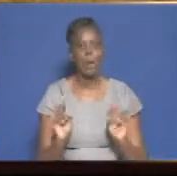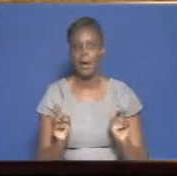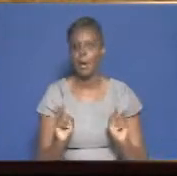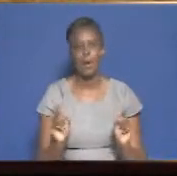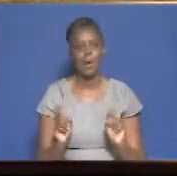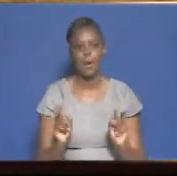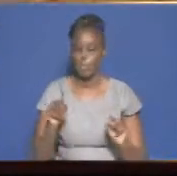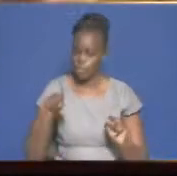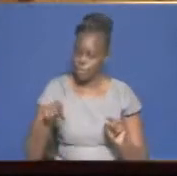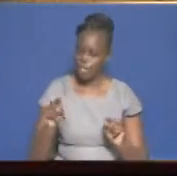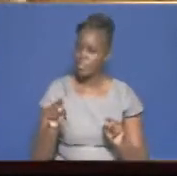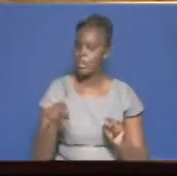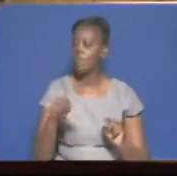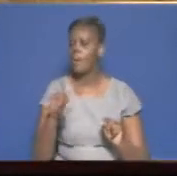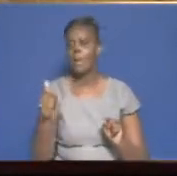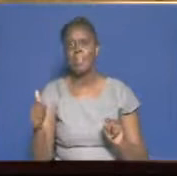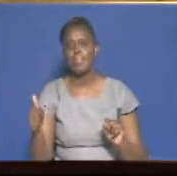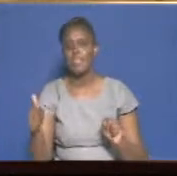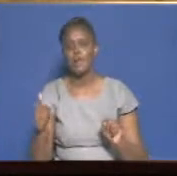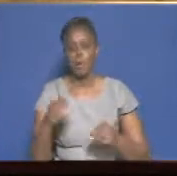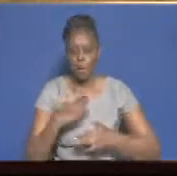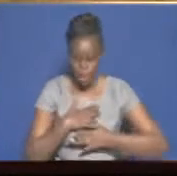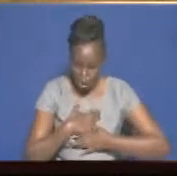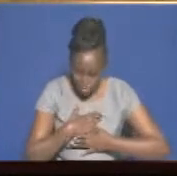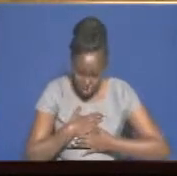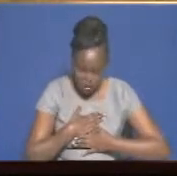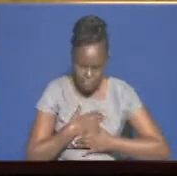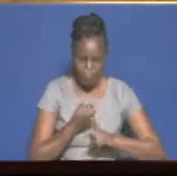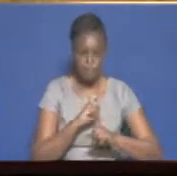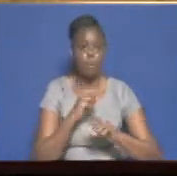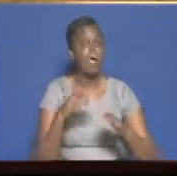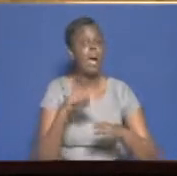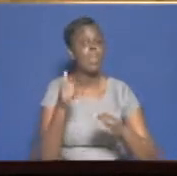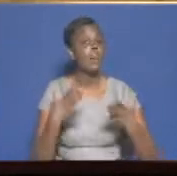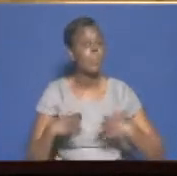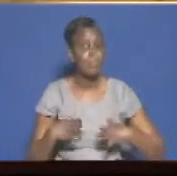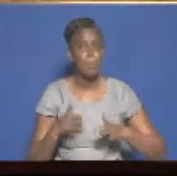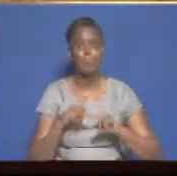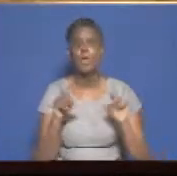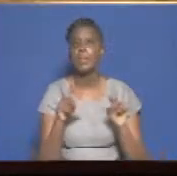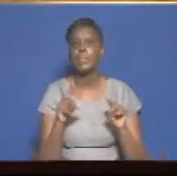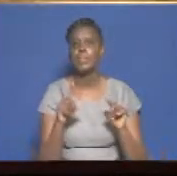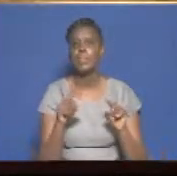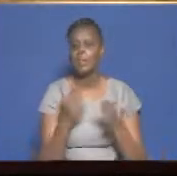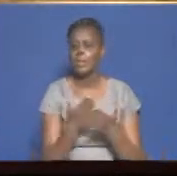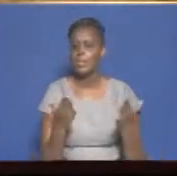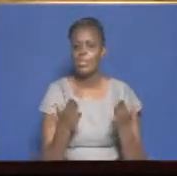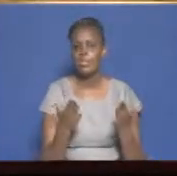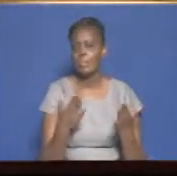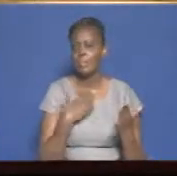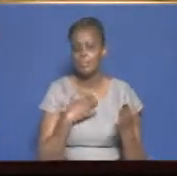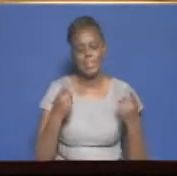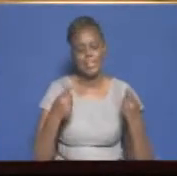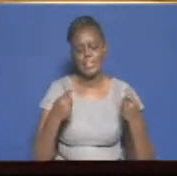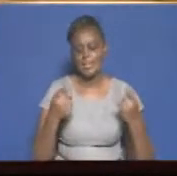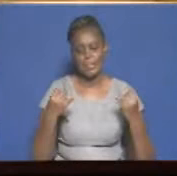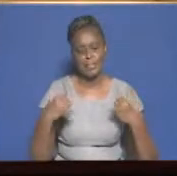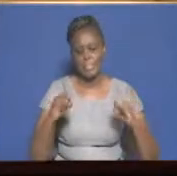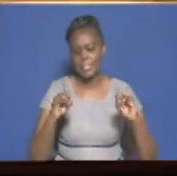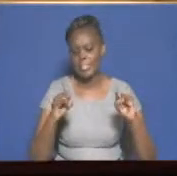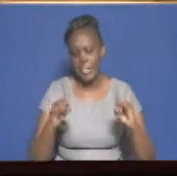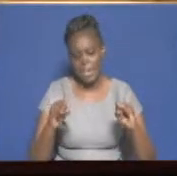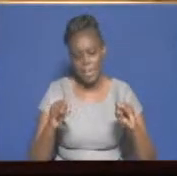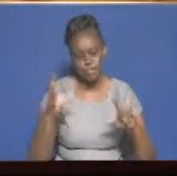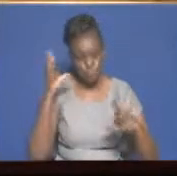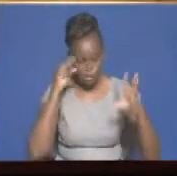are yourself, let others, you are honored by others. But it's, you know, these things, I think let's try to educate one